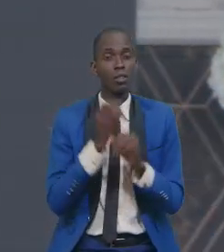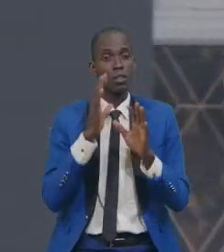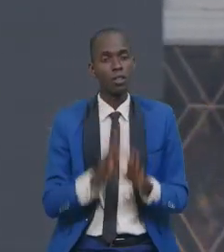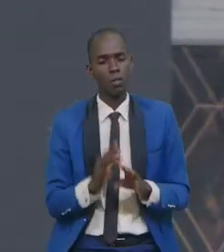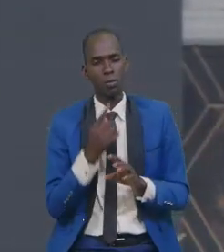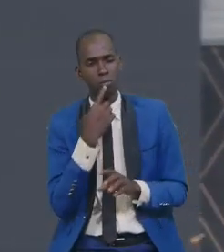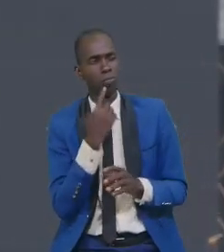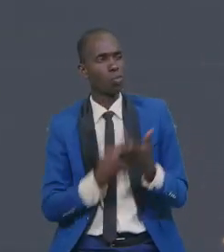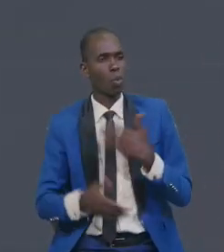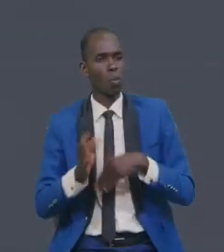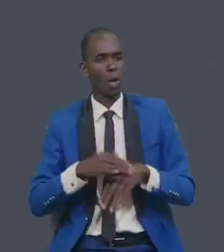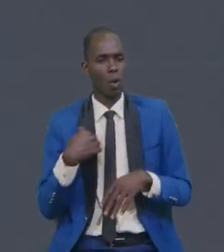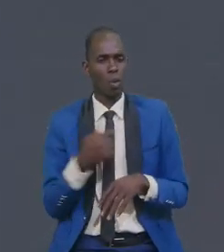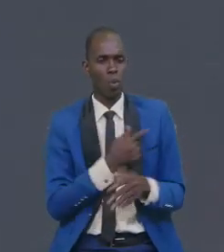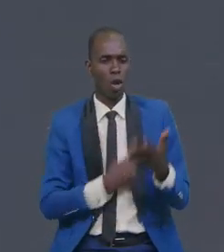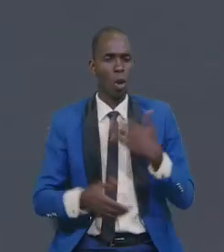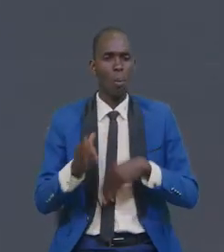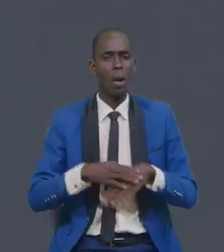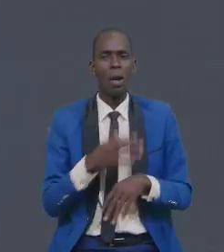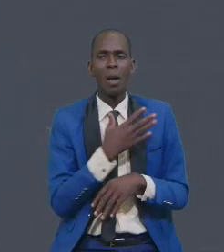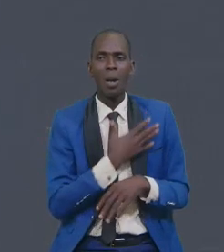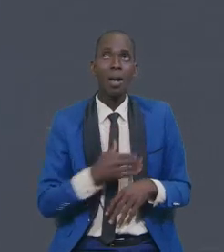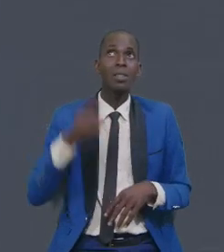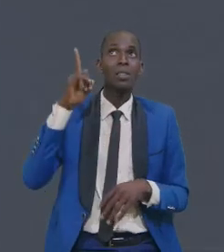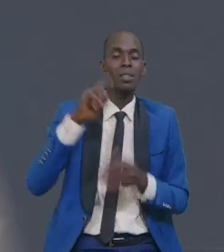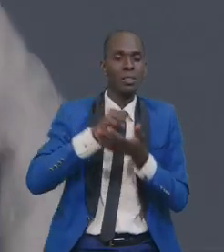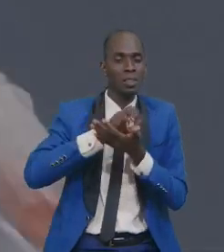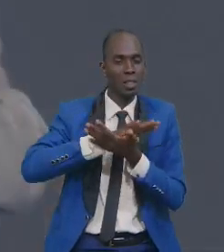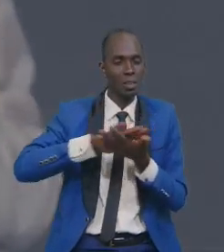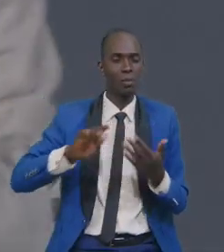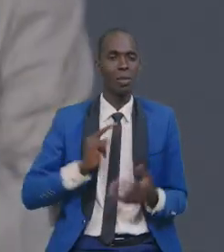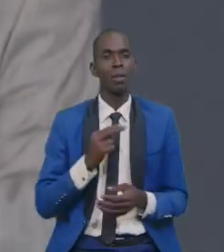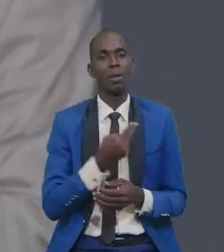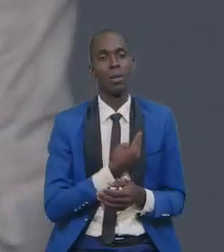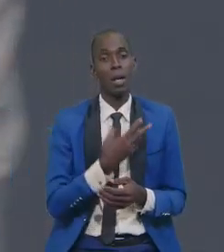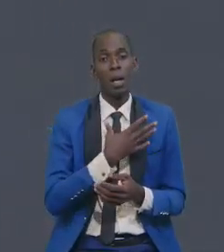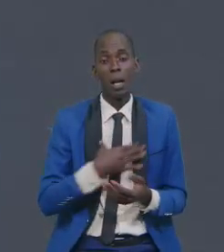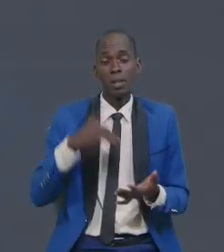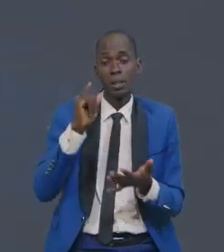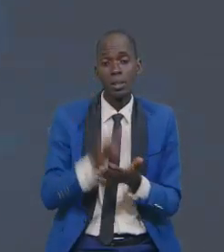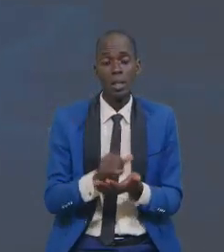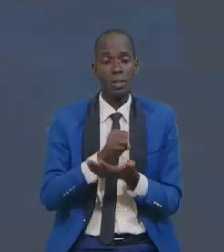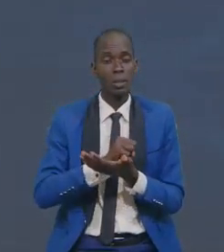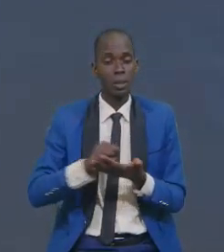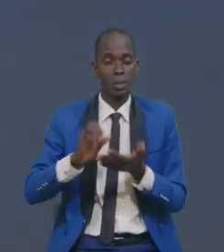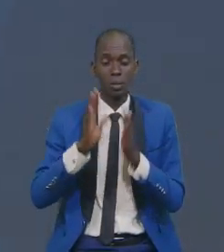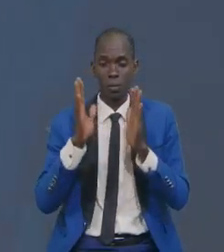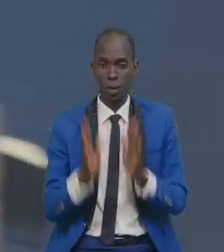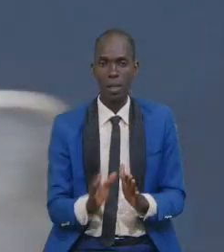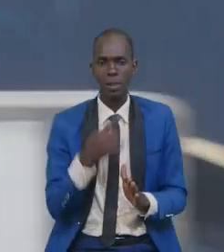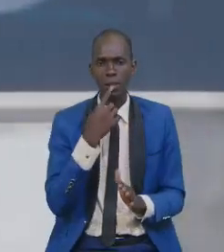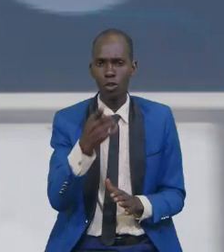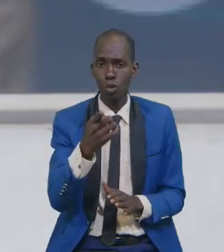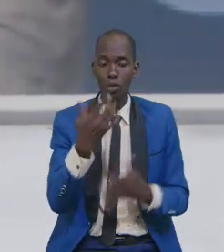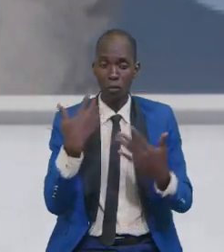back. And we come back. He sanctifies us. And that sanctifier says, come back. And